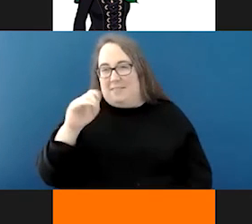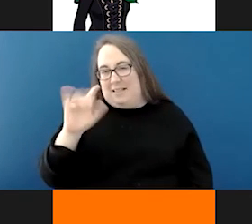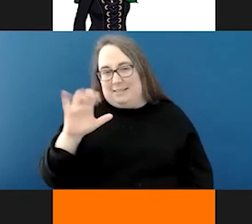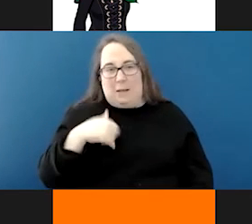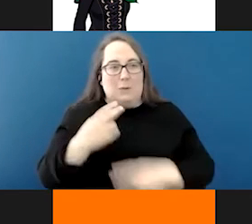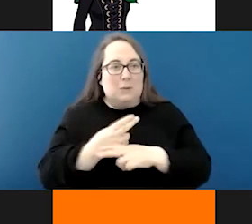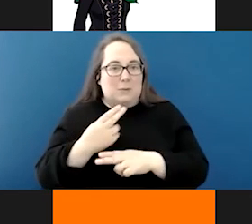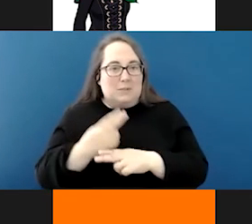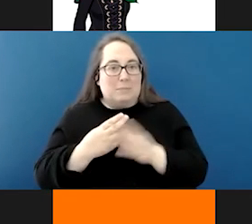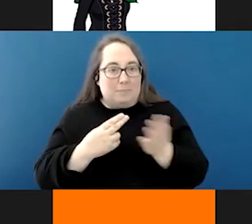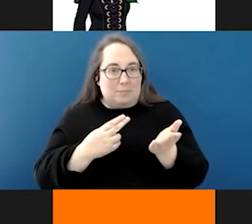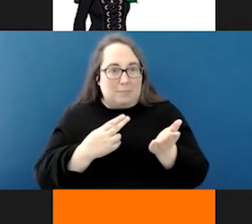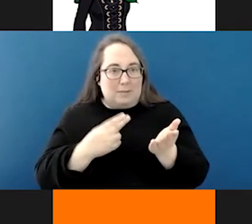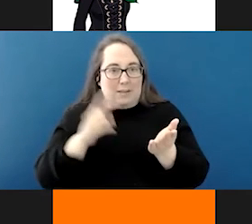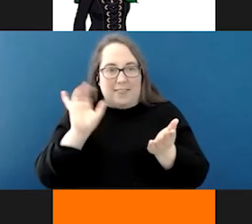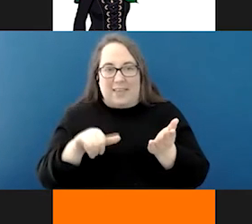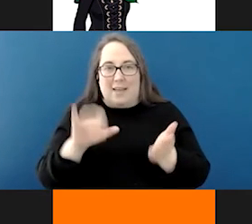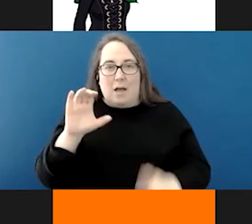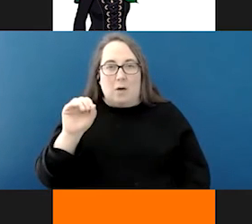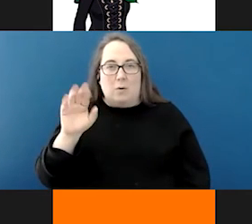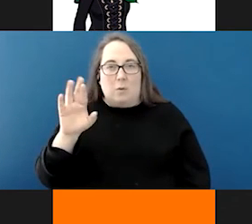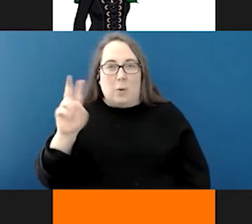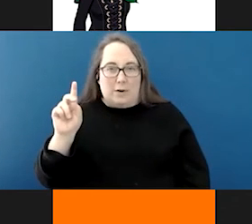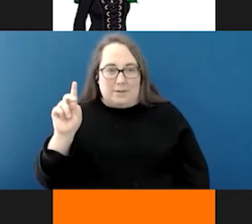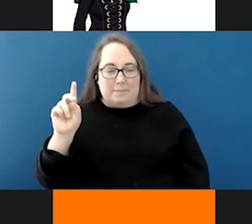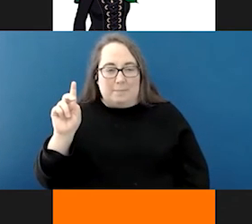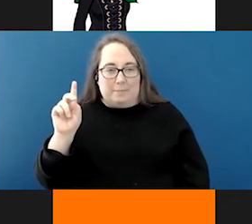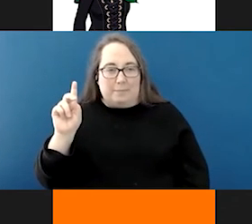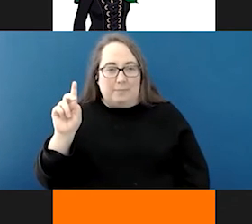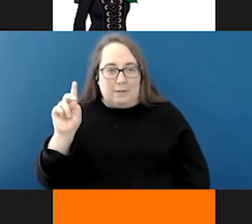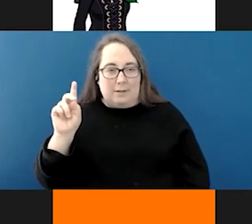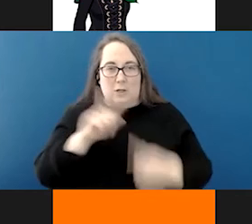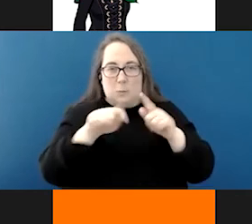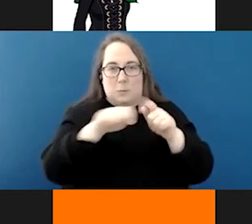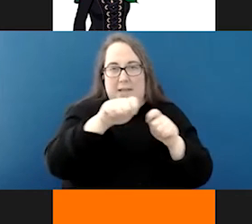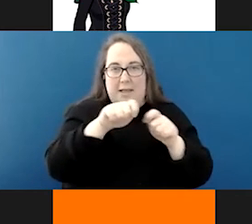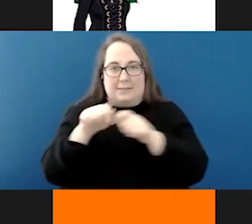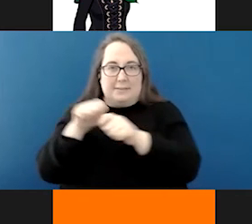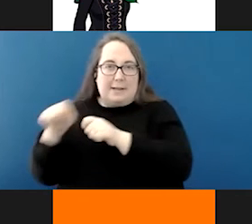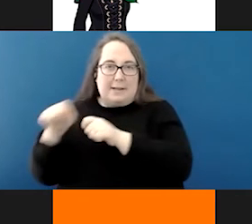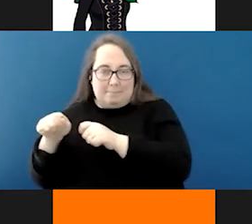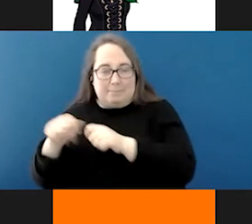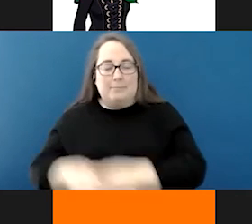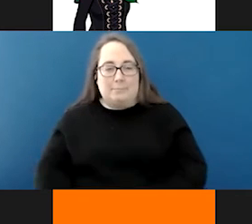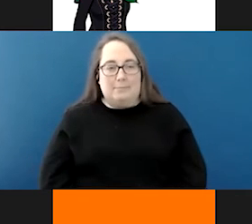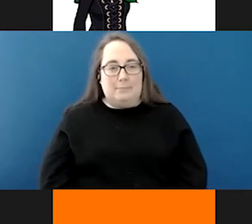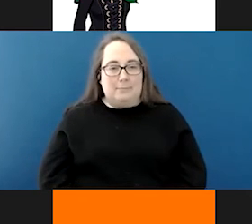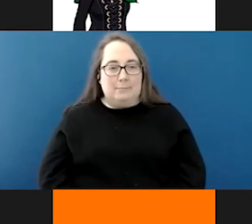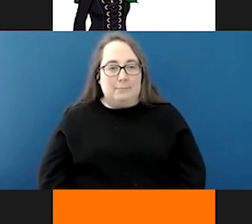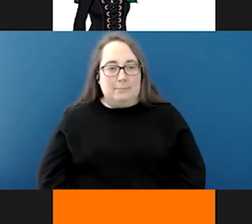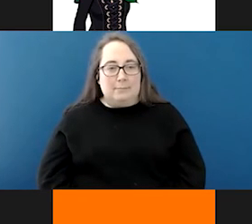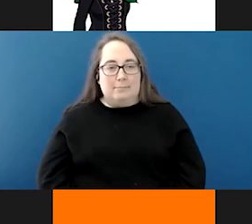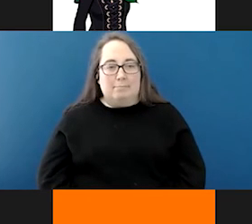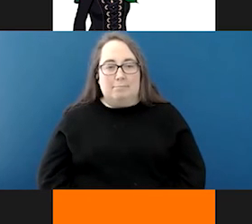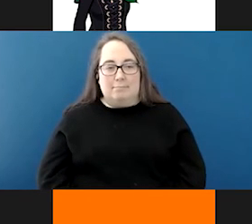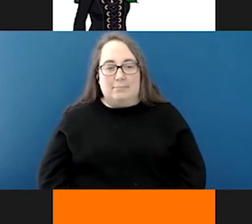using this cord here to tie on my mask. but really anything that will keep it on is